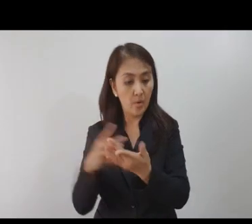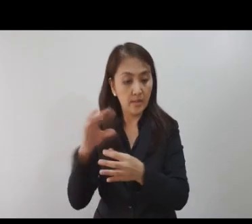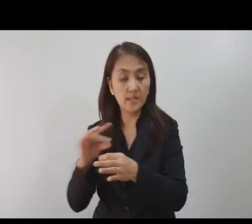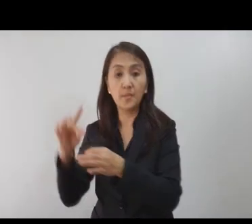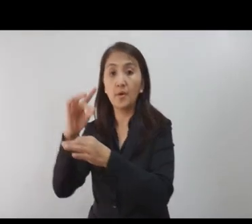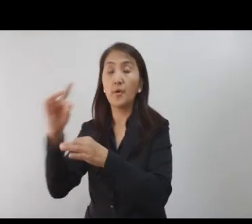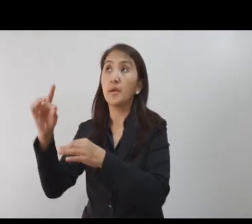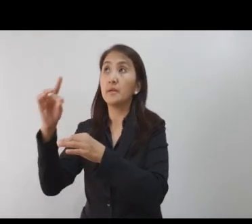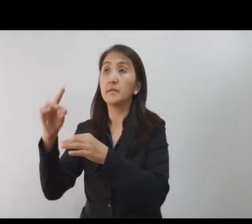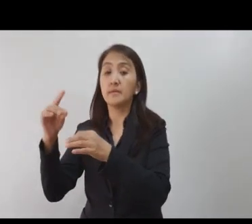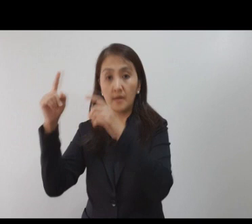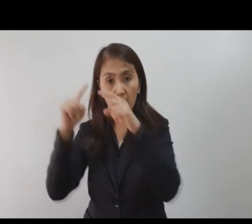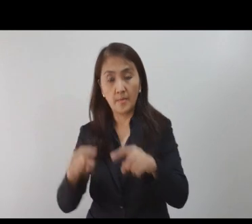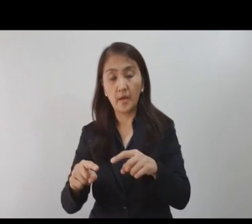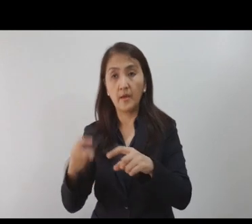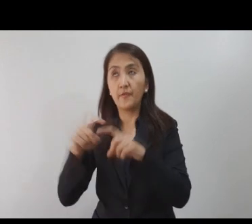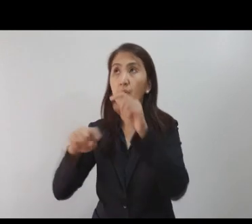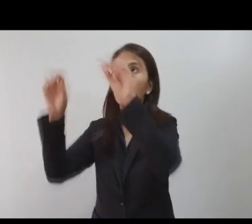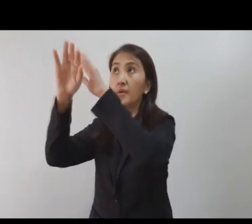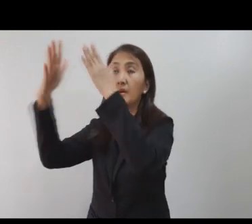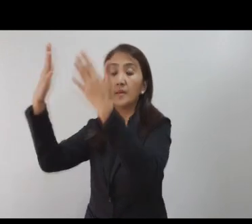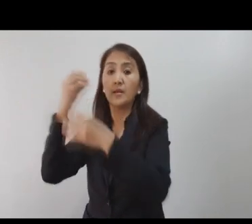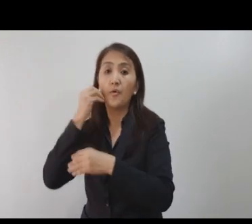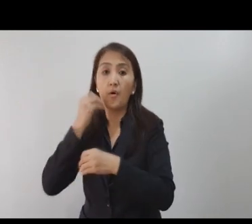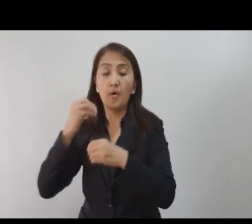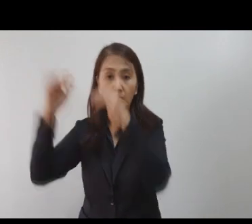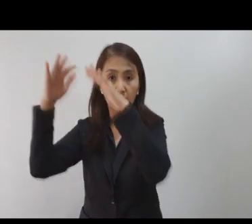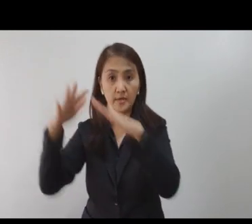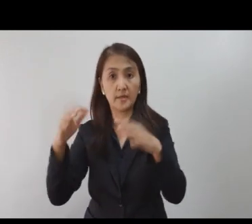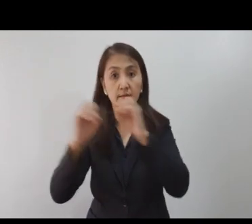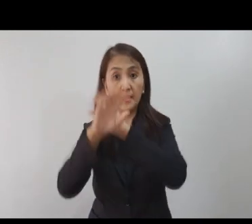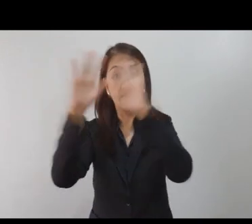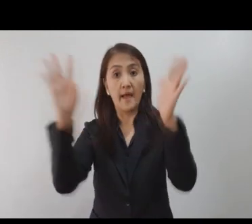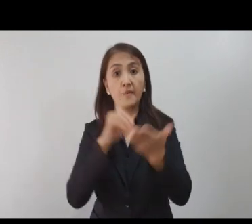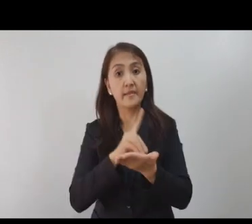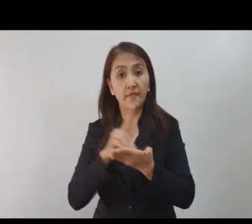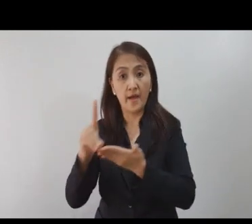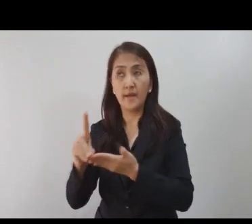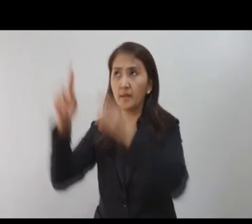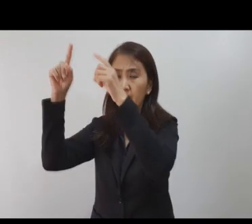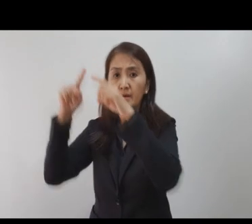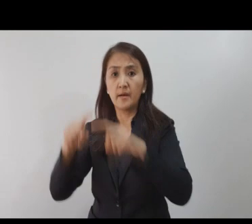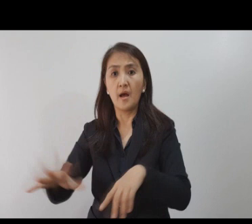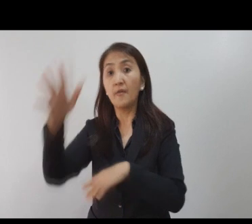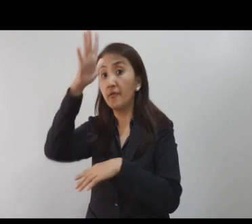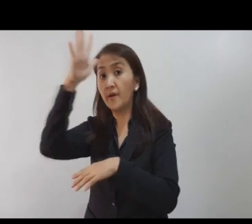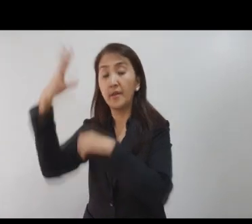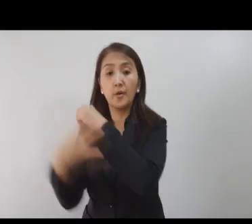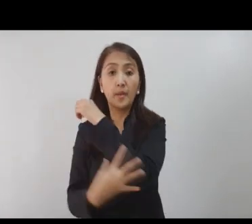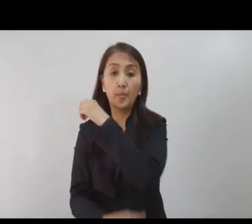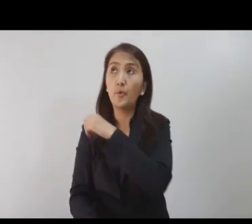Come, Holy Spirit, come. And from your celestial home, shed a ray of light divine.